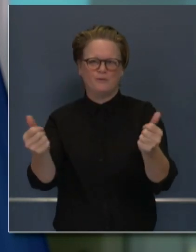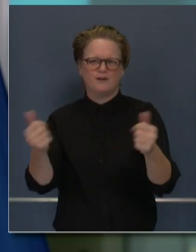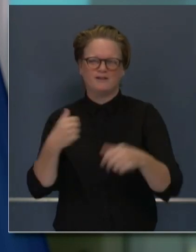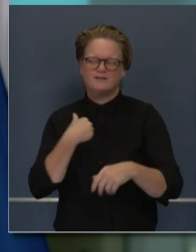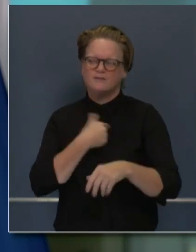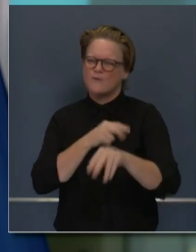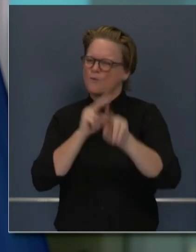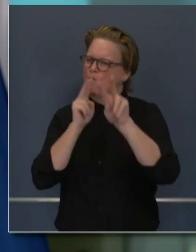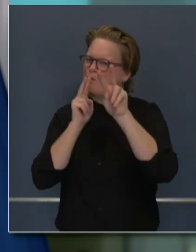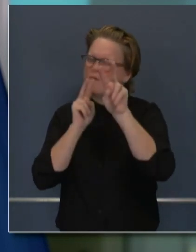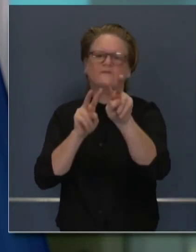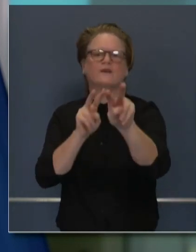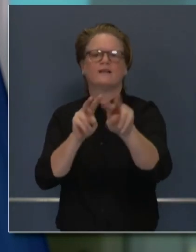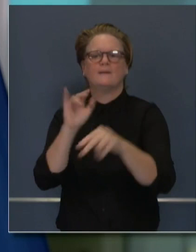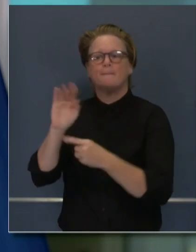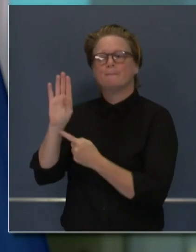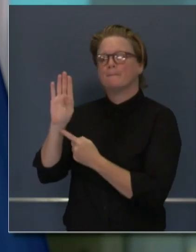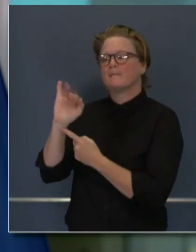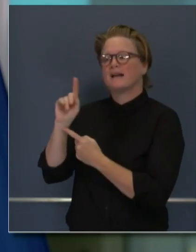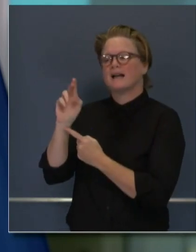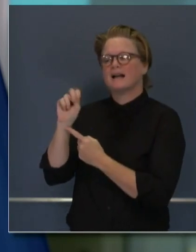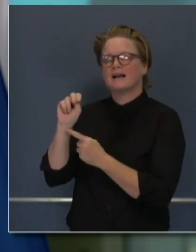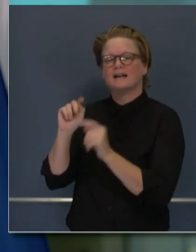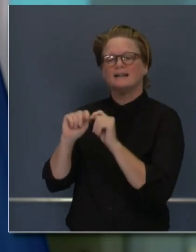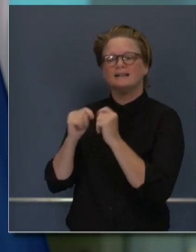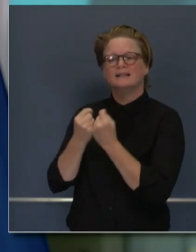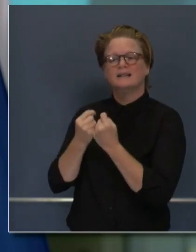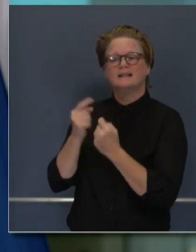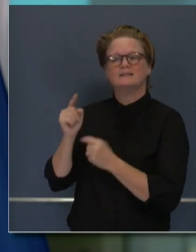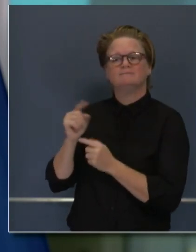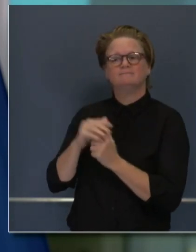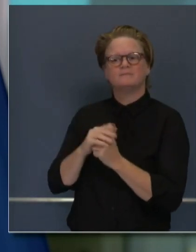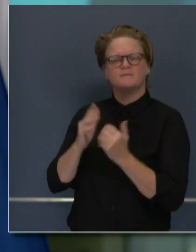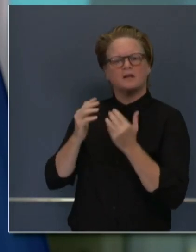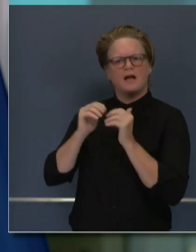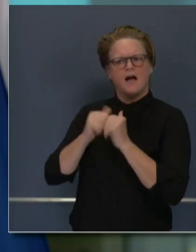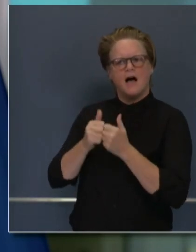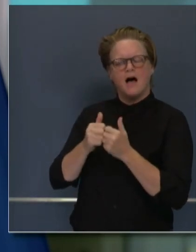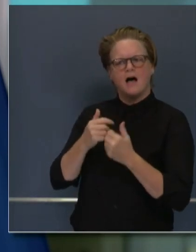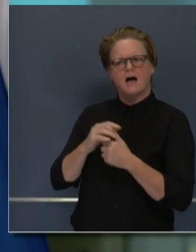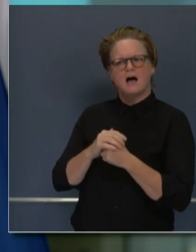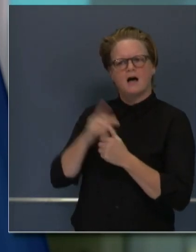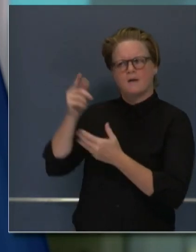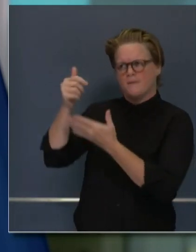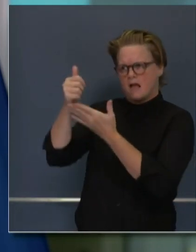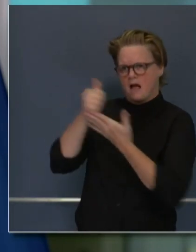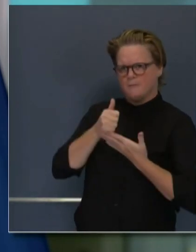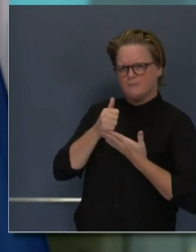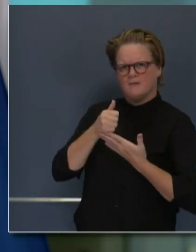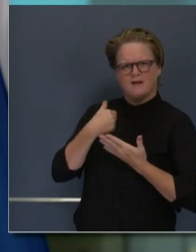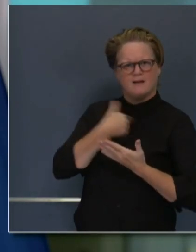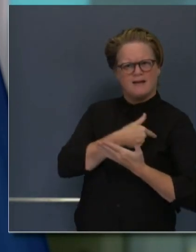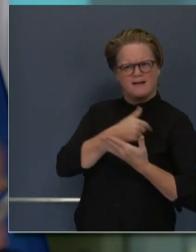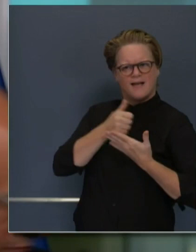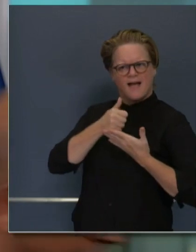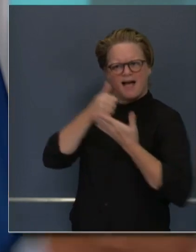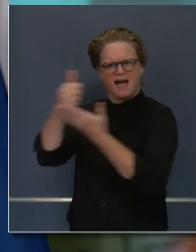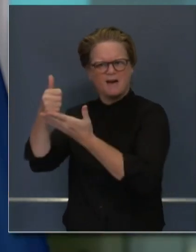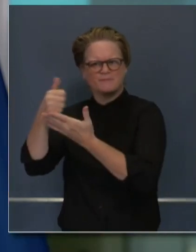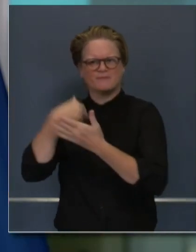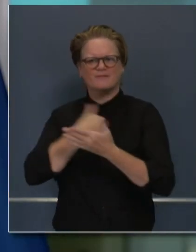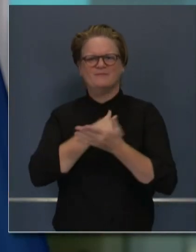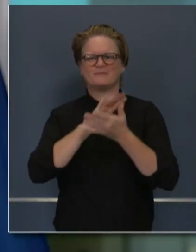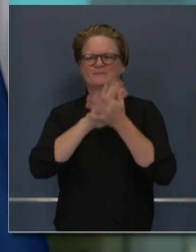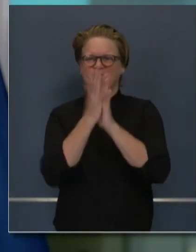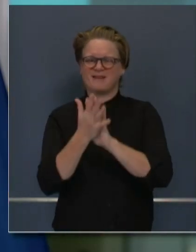understand how we can be both help to Californians and a model for the rest of the nation.